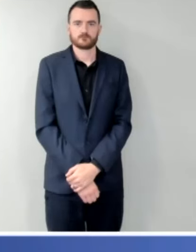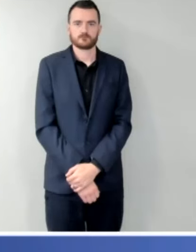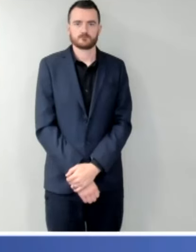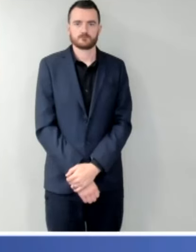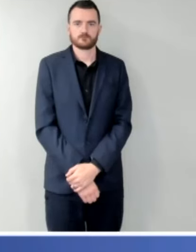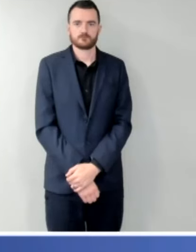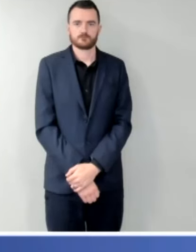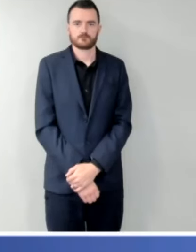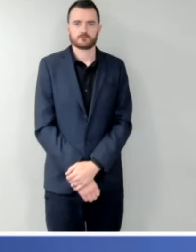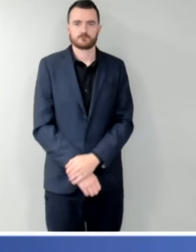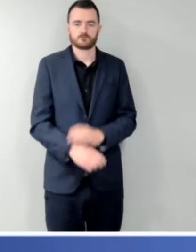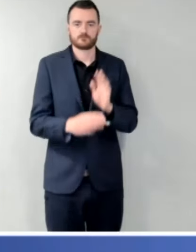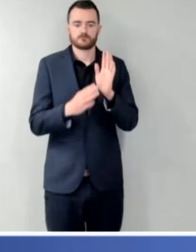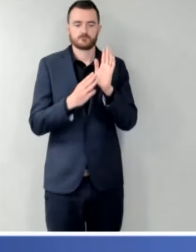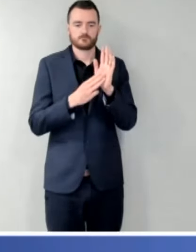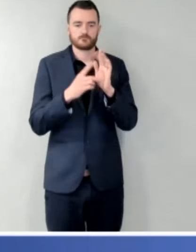Michael Clancy.